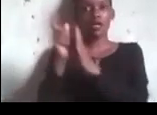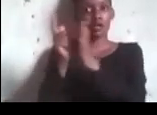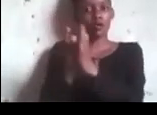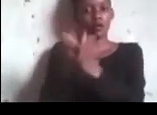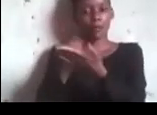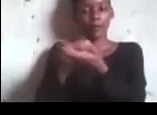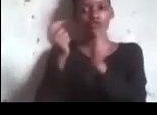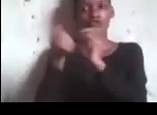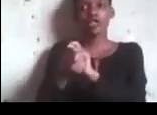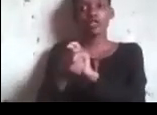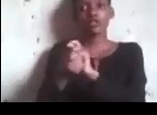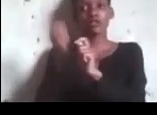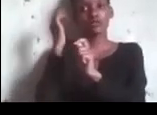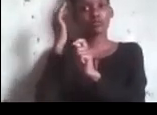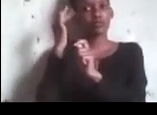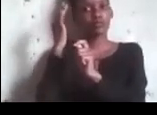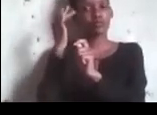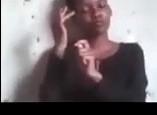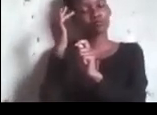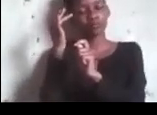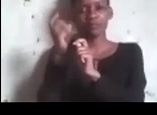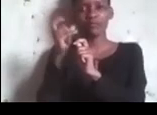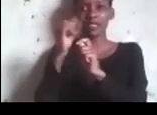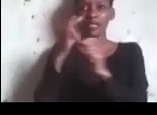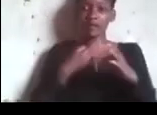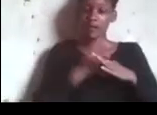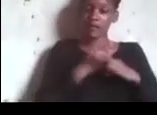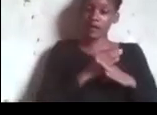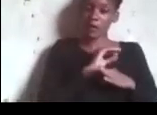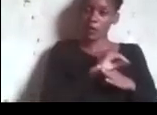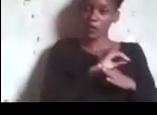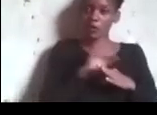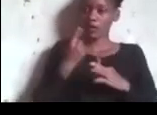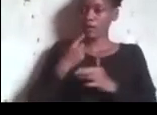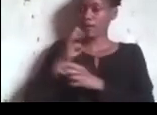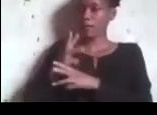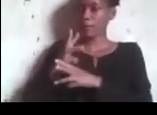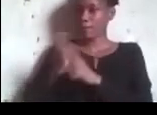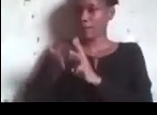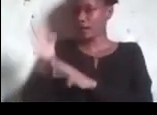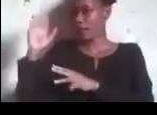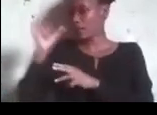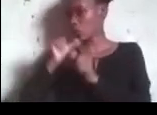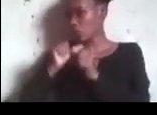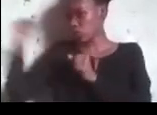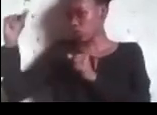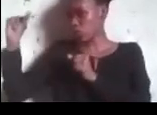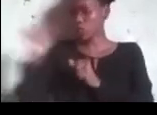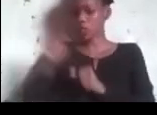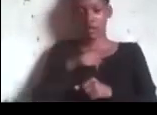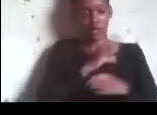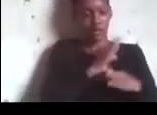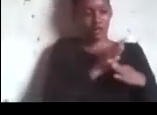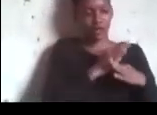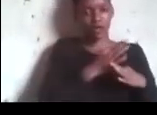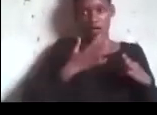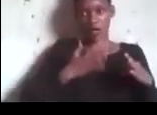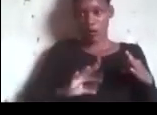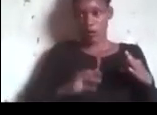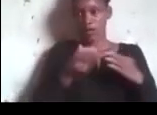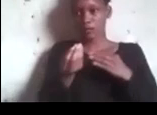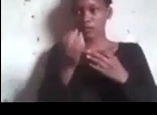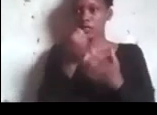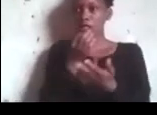where the father is there, but the mother is not there, but the father wants to register their children's